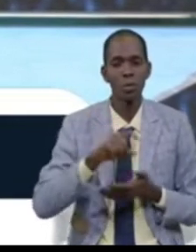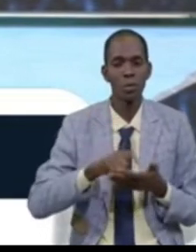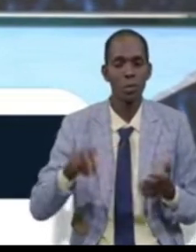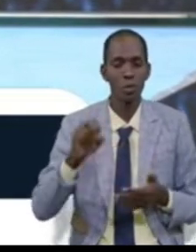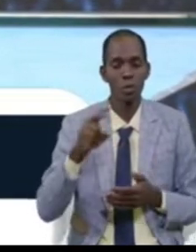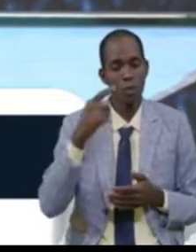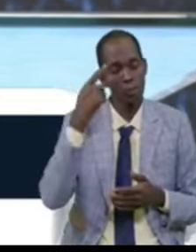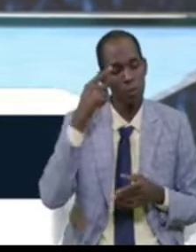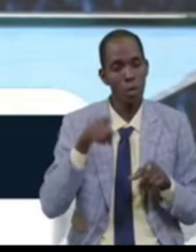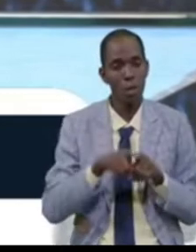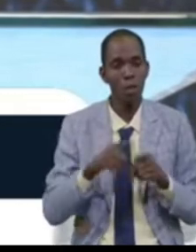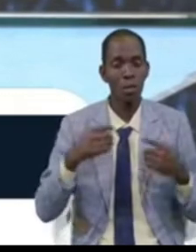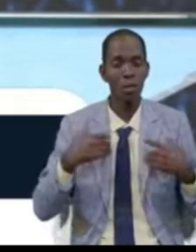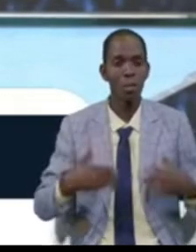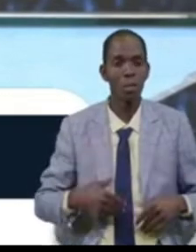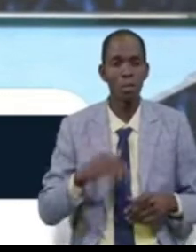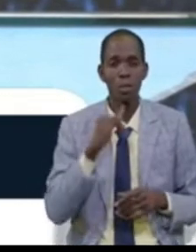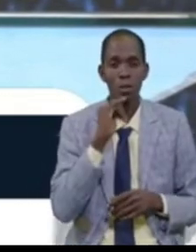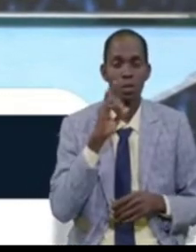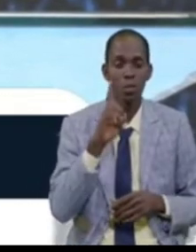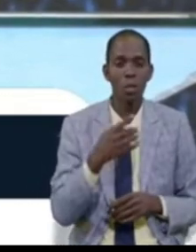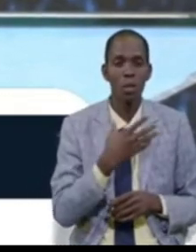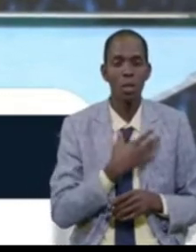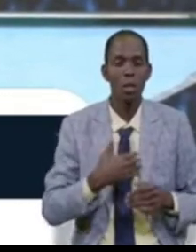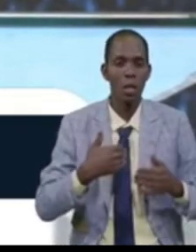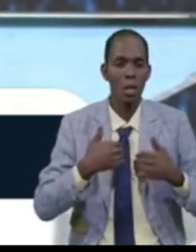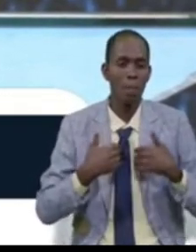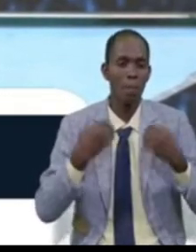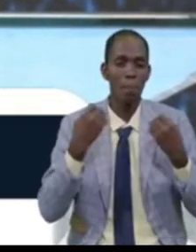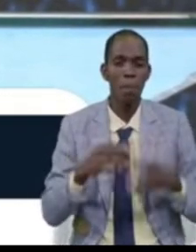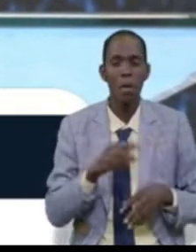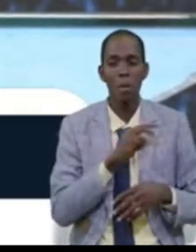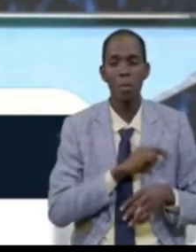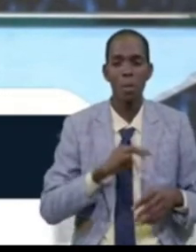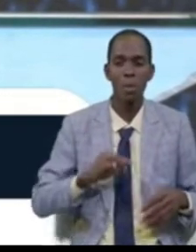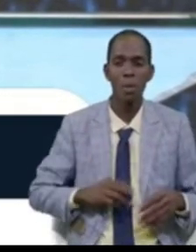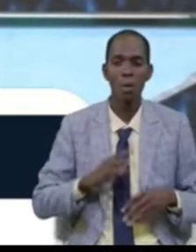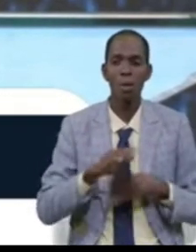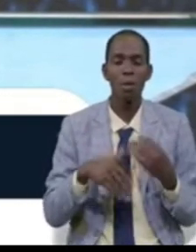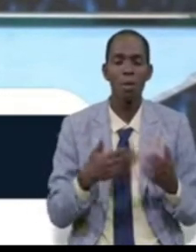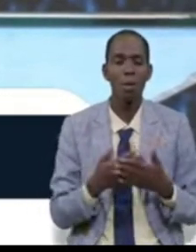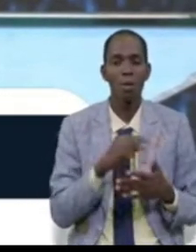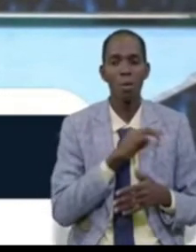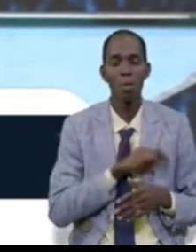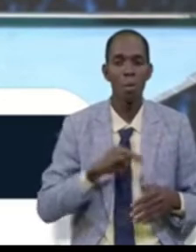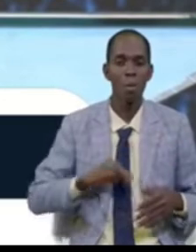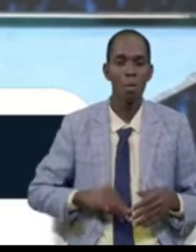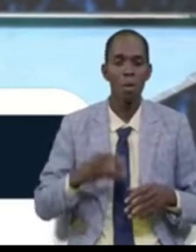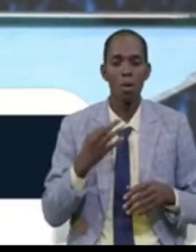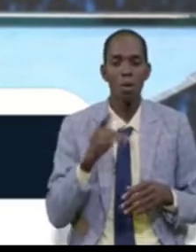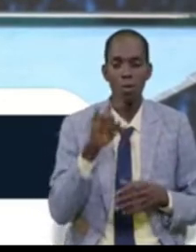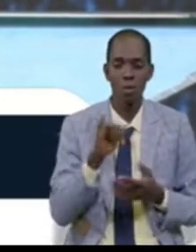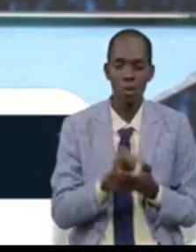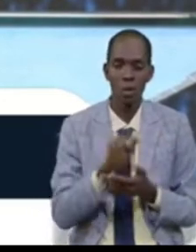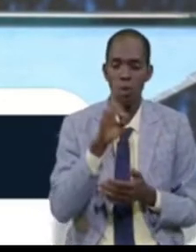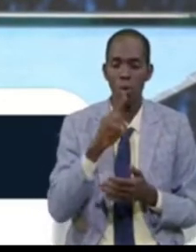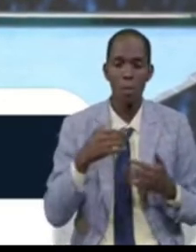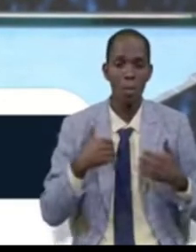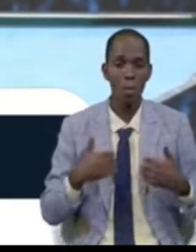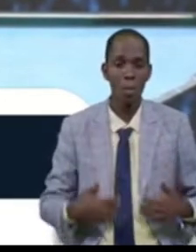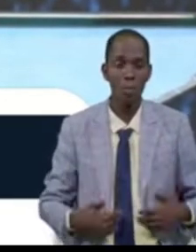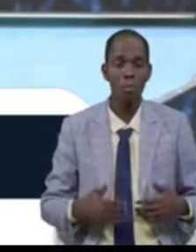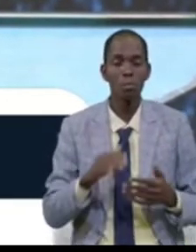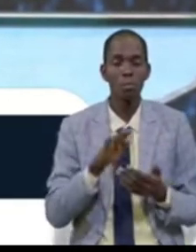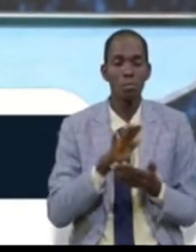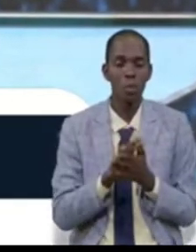the body is one, and as many members, and all the members of that one body, being